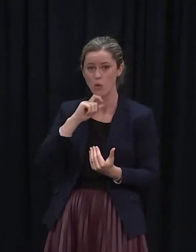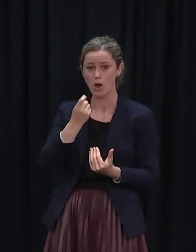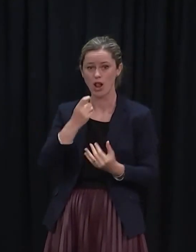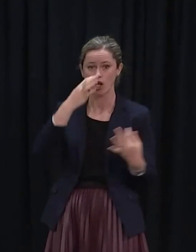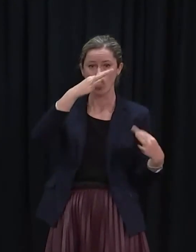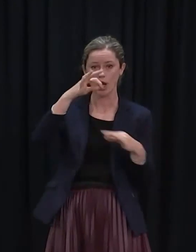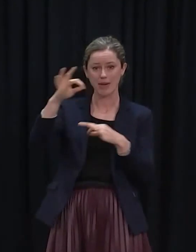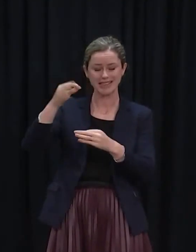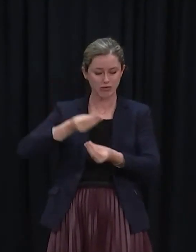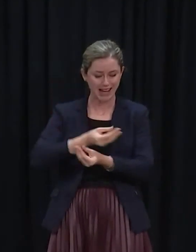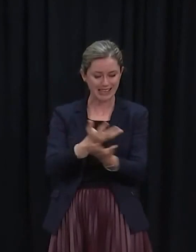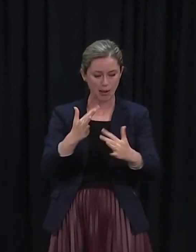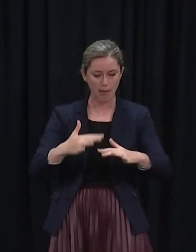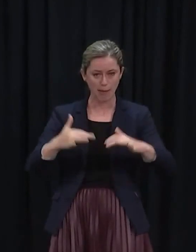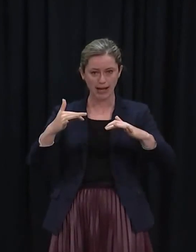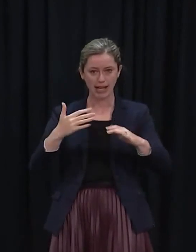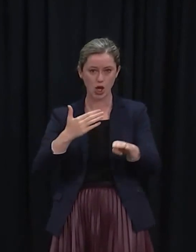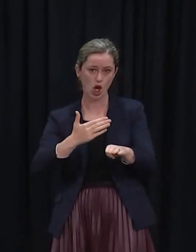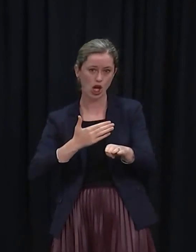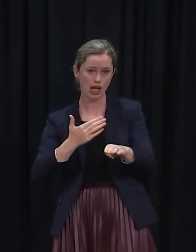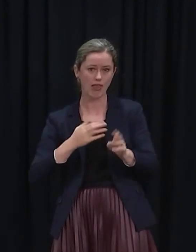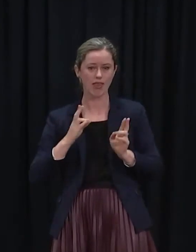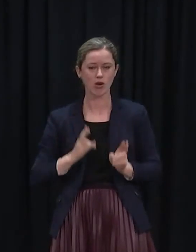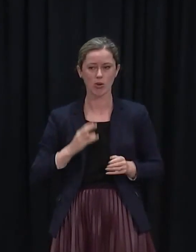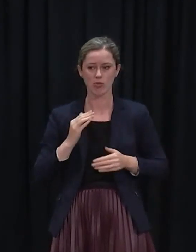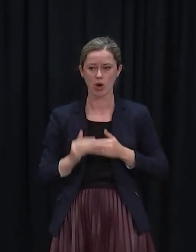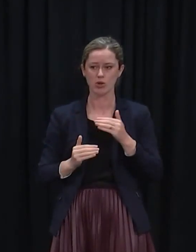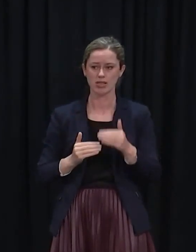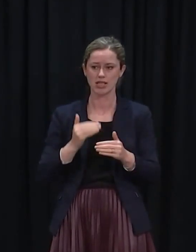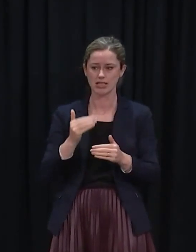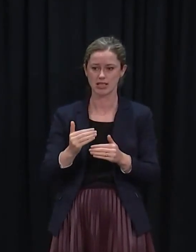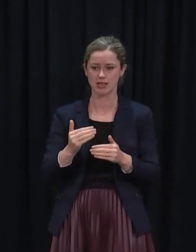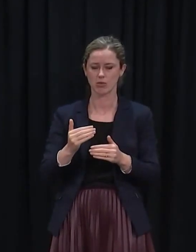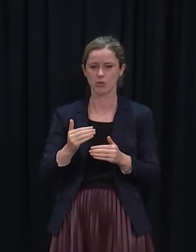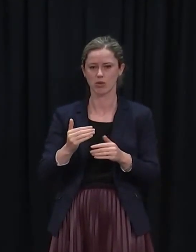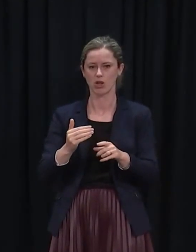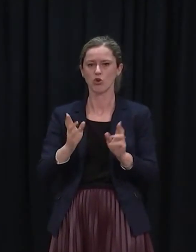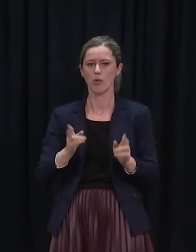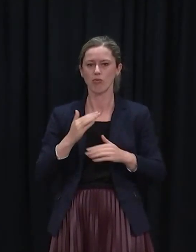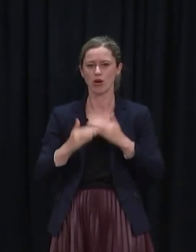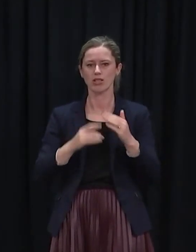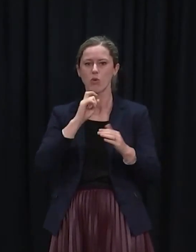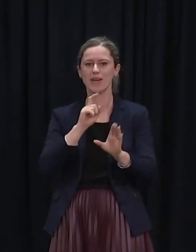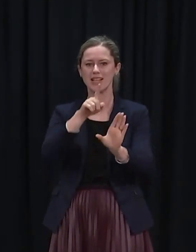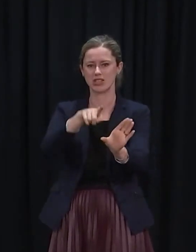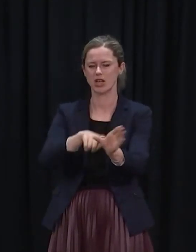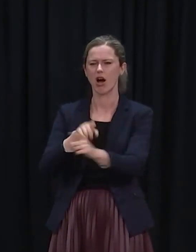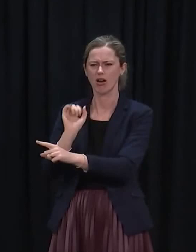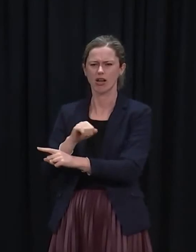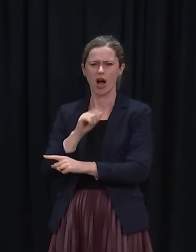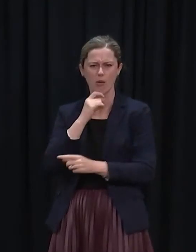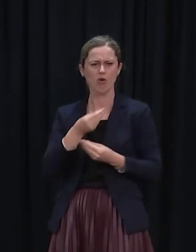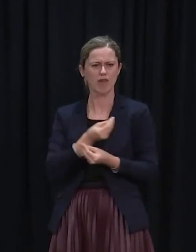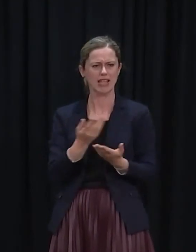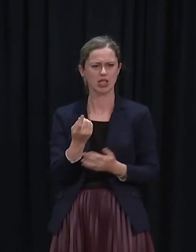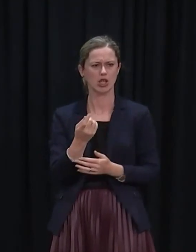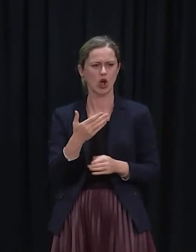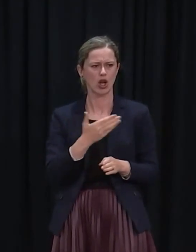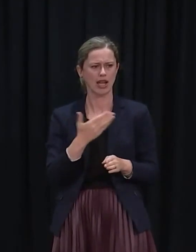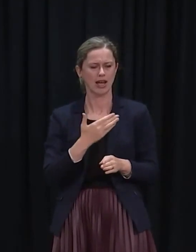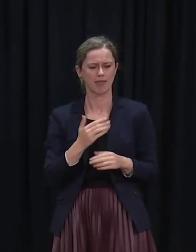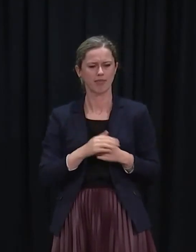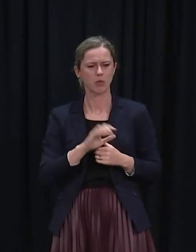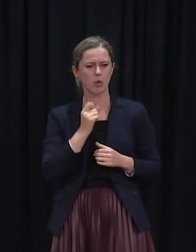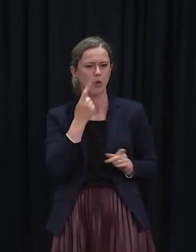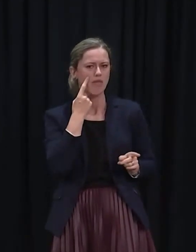those documents earlier than the usual process, which could see them only released next year? Oh, no, absolutely. I've got no problem with releasing them earlier, so we'll certainly go through and